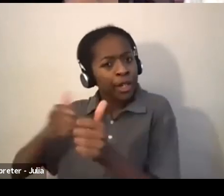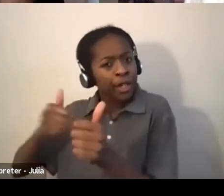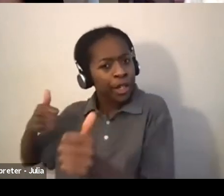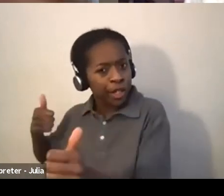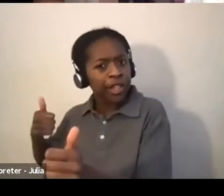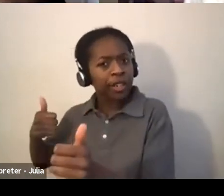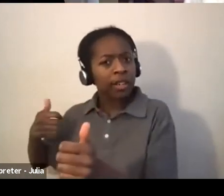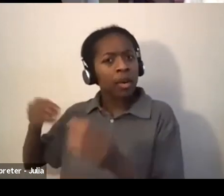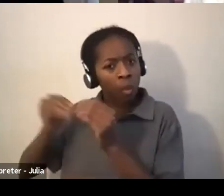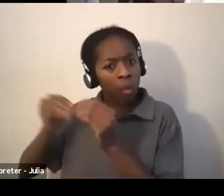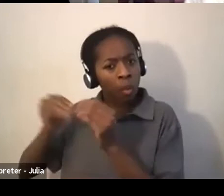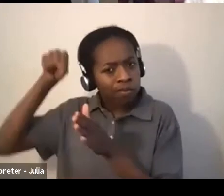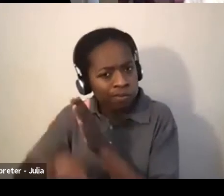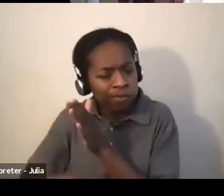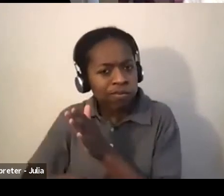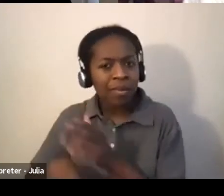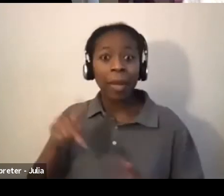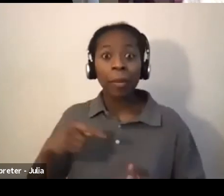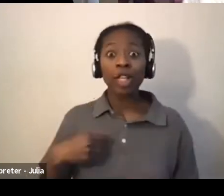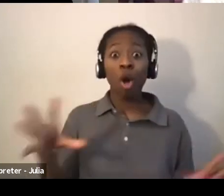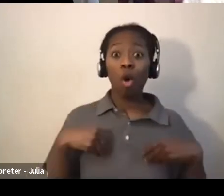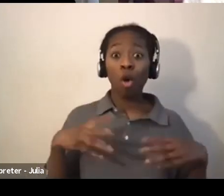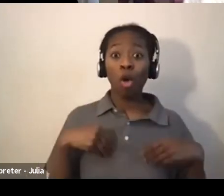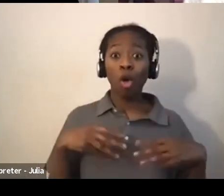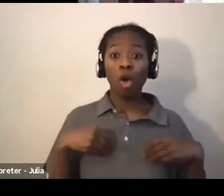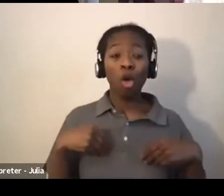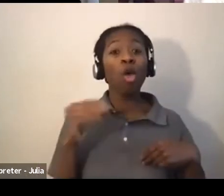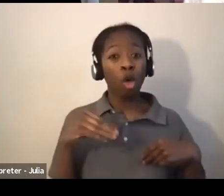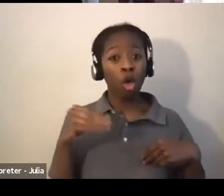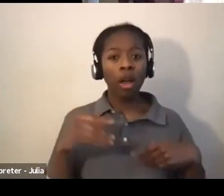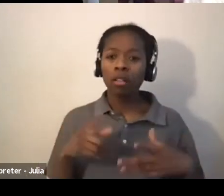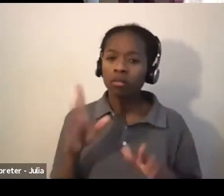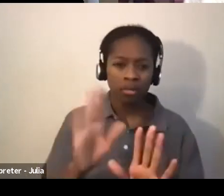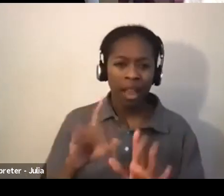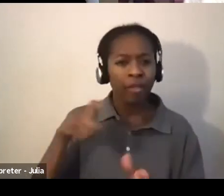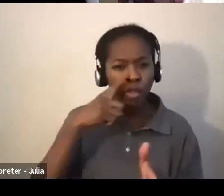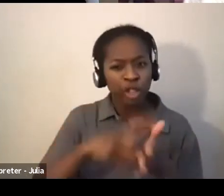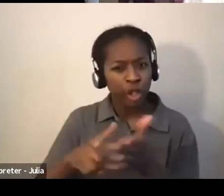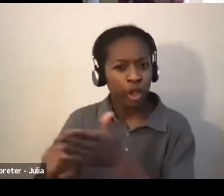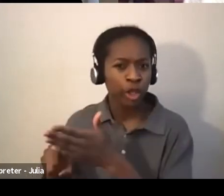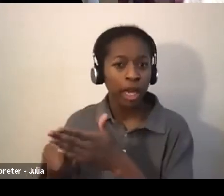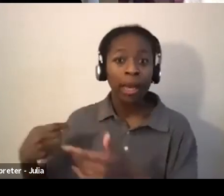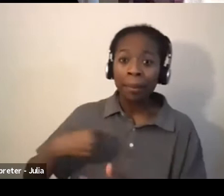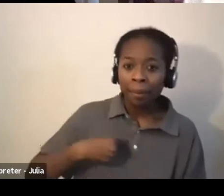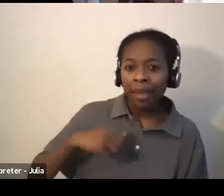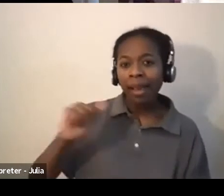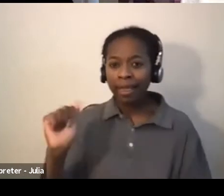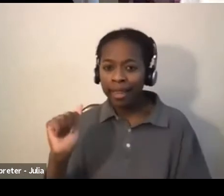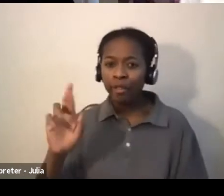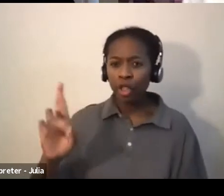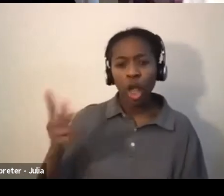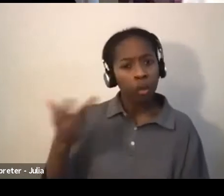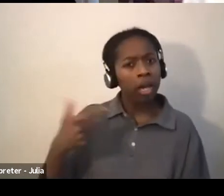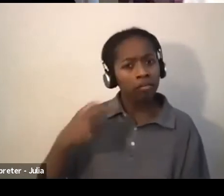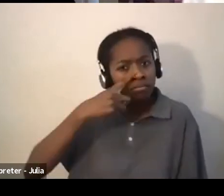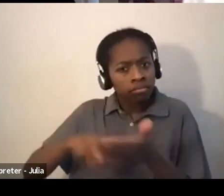led to this. There's a cause and effect. And, you know, you have to do your research. Just like me, Aaliyah, and Richard are in school, and we do our research for our things. People